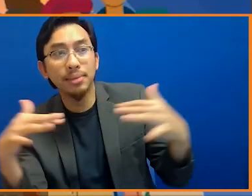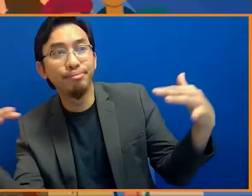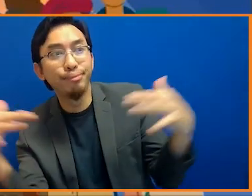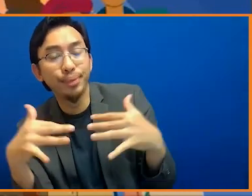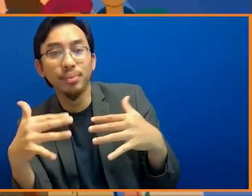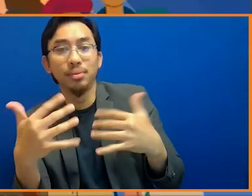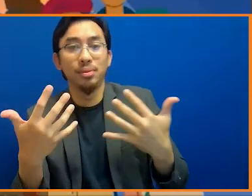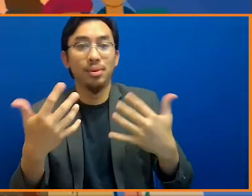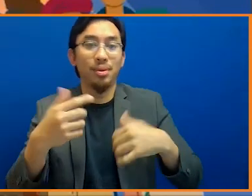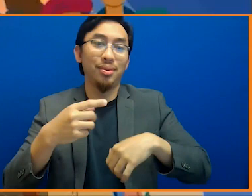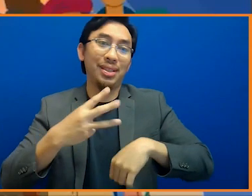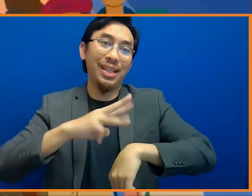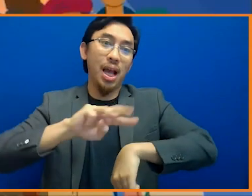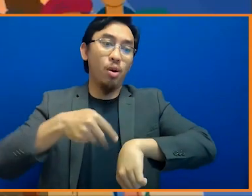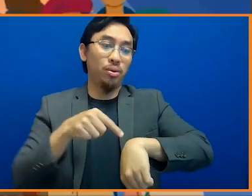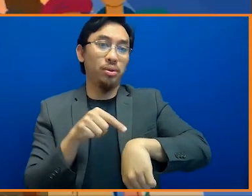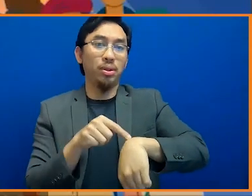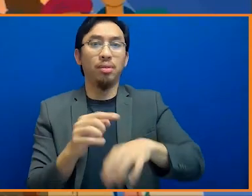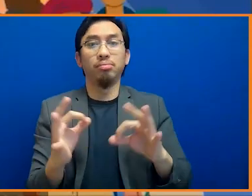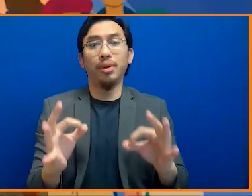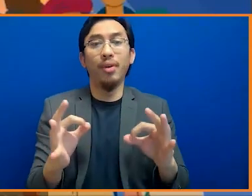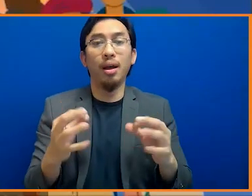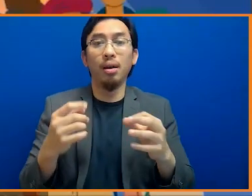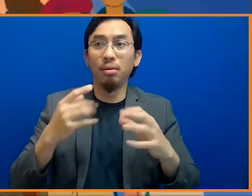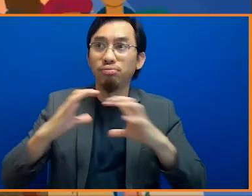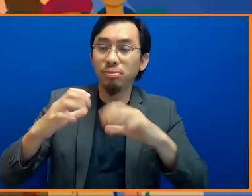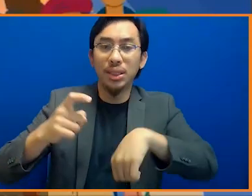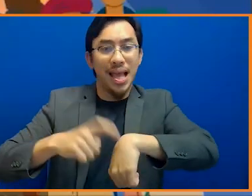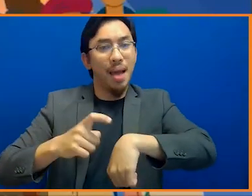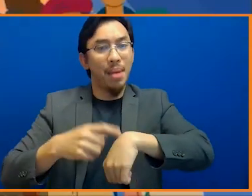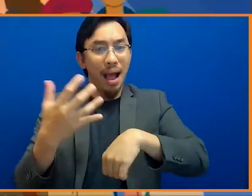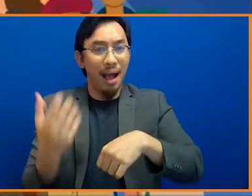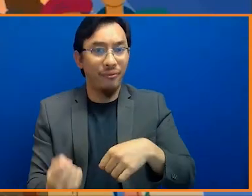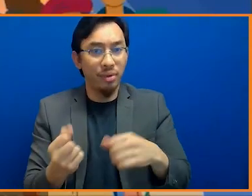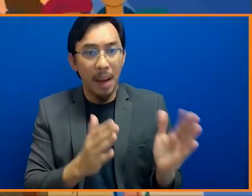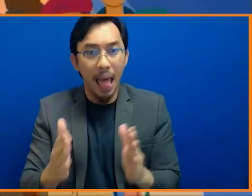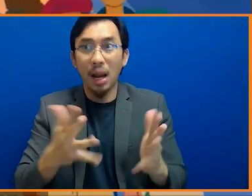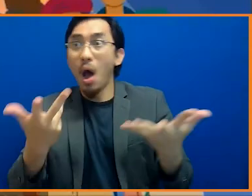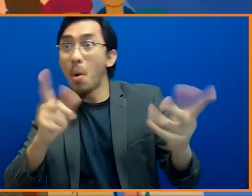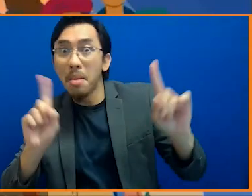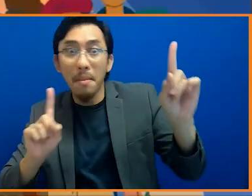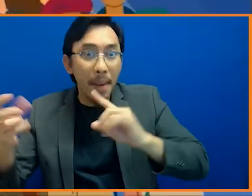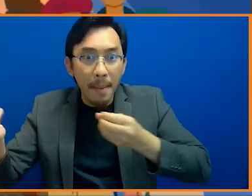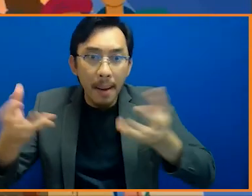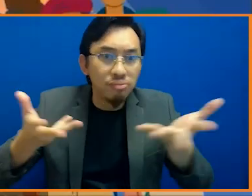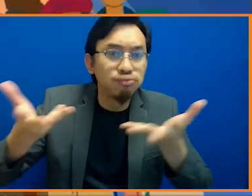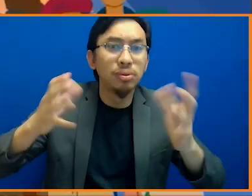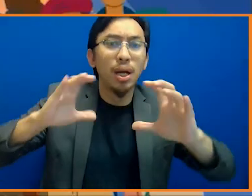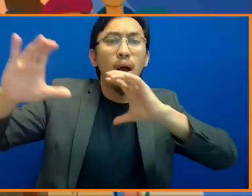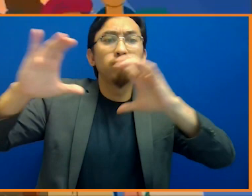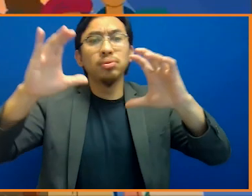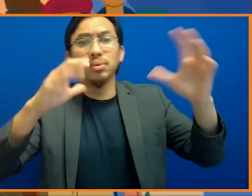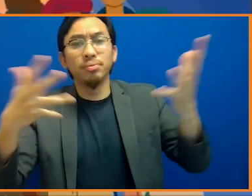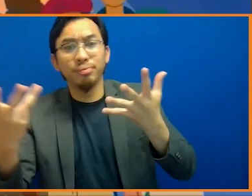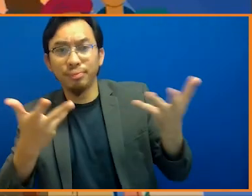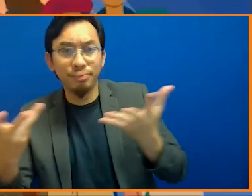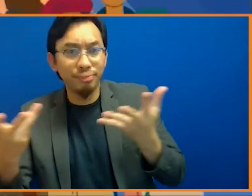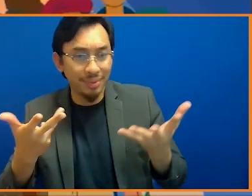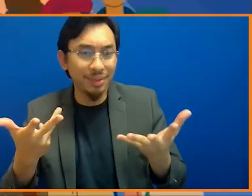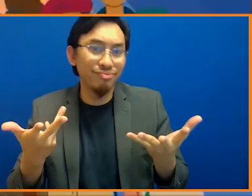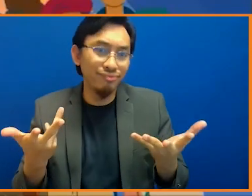assembly. So I'm not saying the distant tsunami is going to